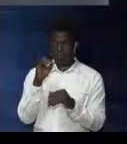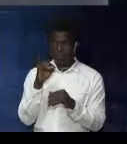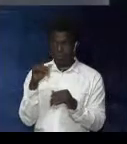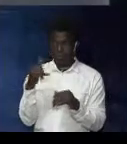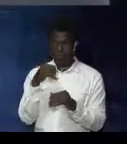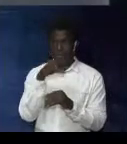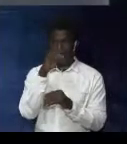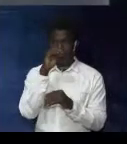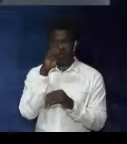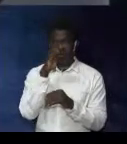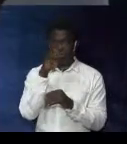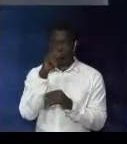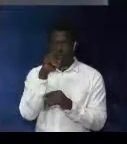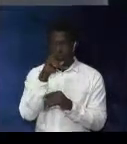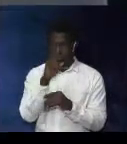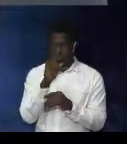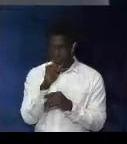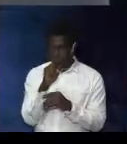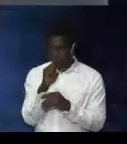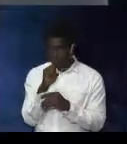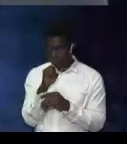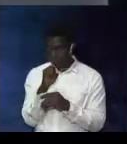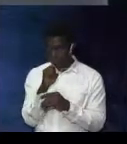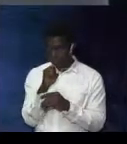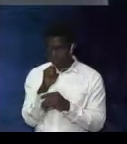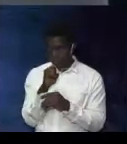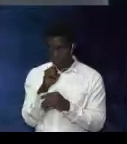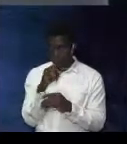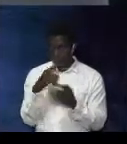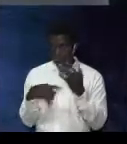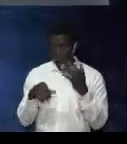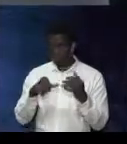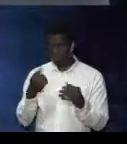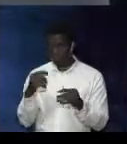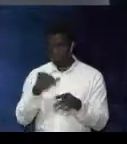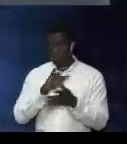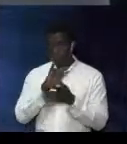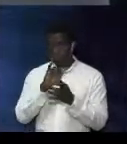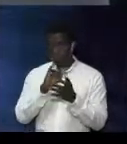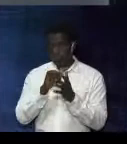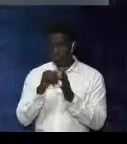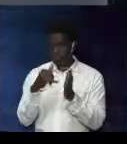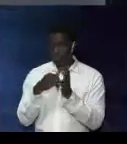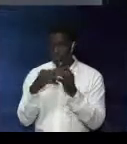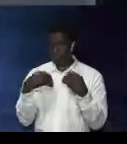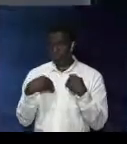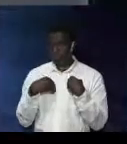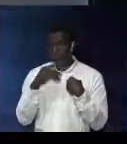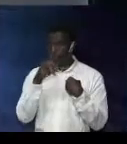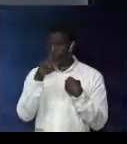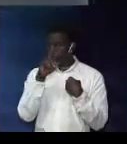this, and this is equal to this. What other property does a parallelogram have?